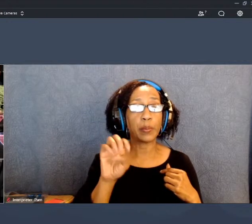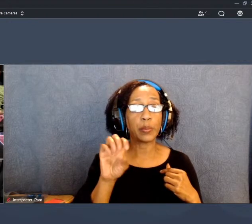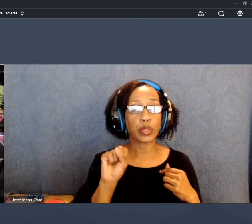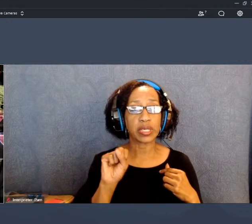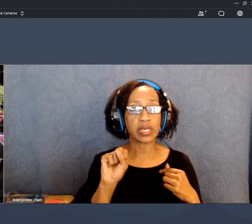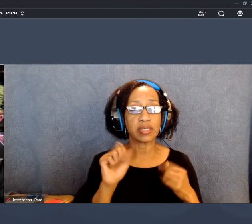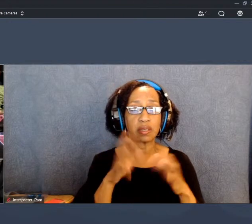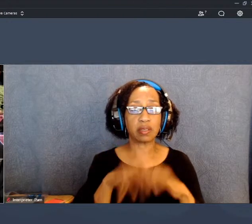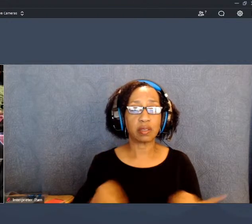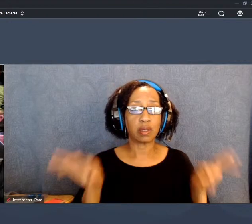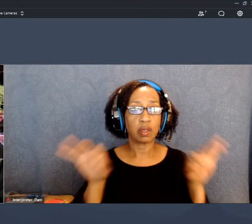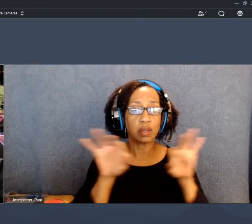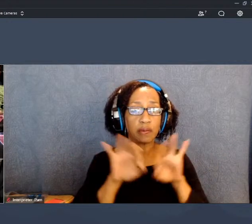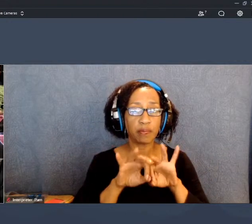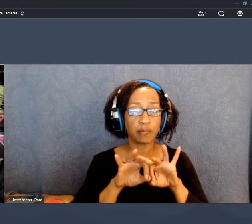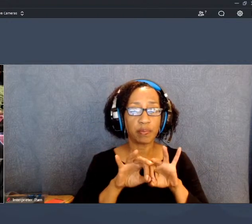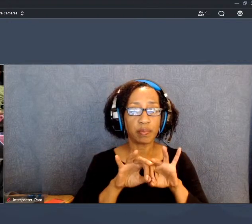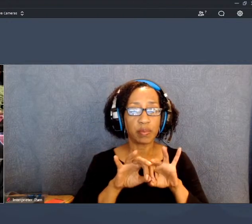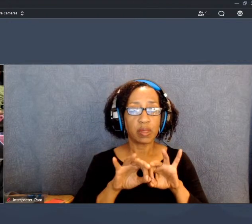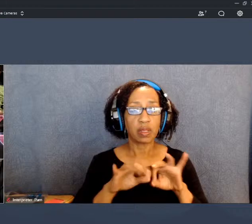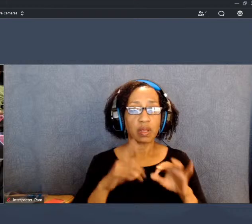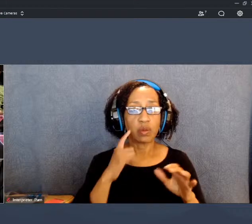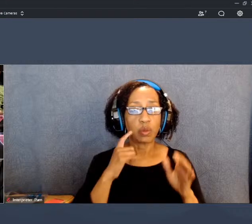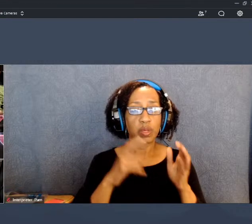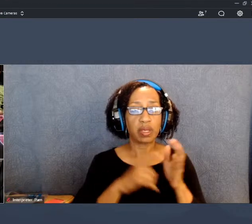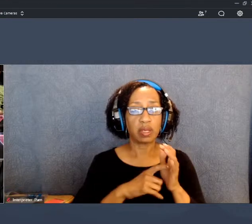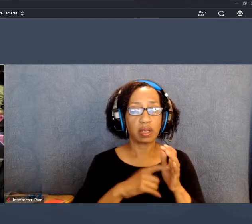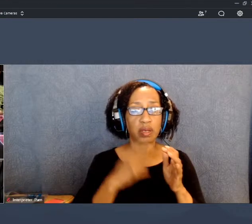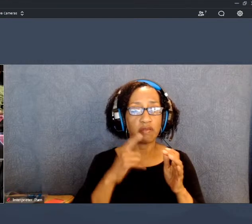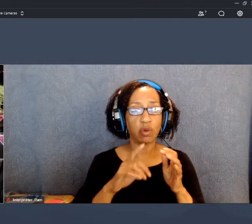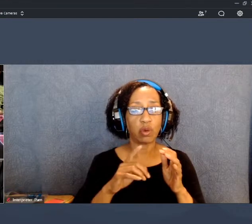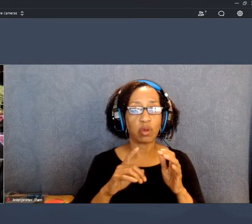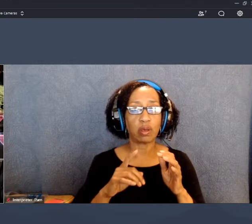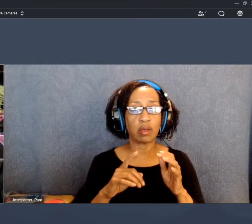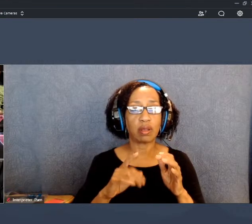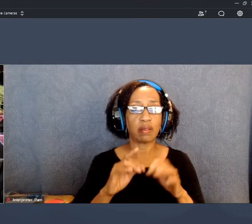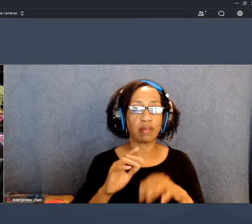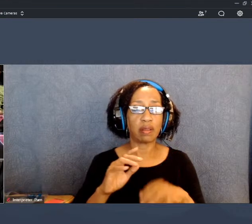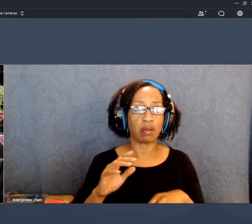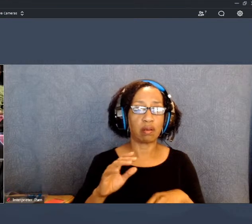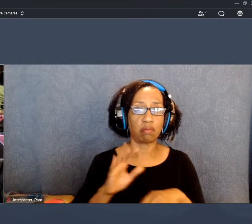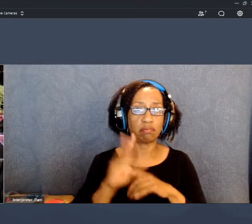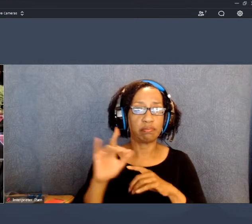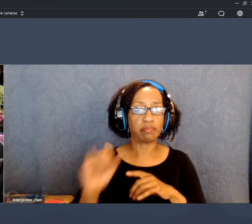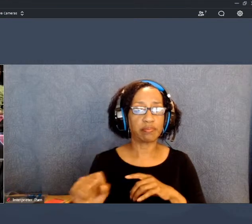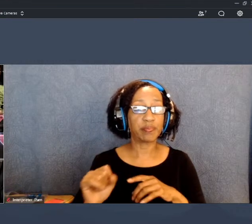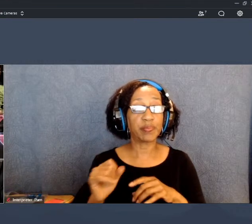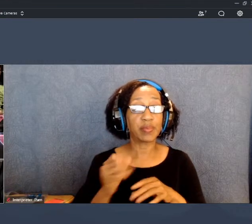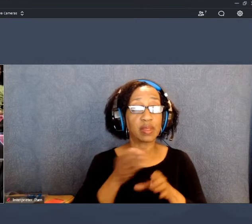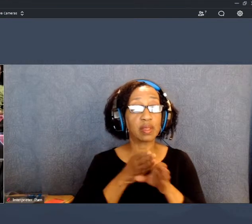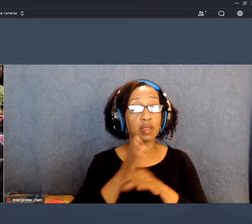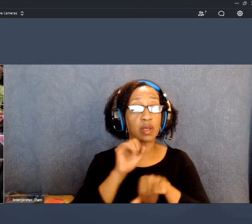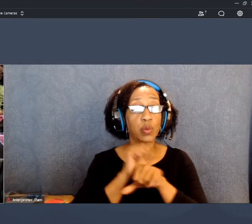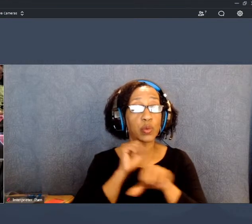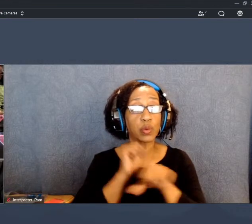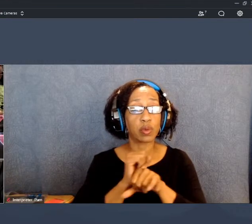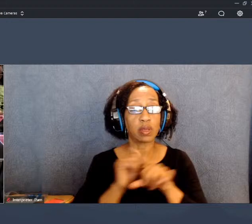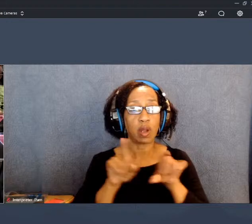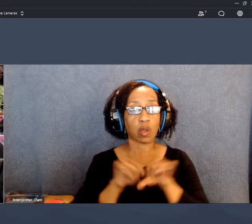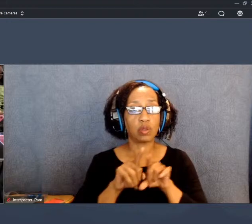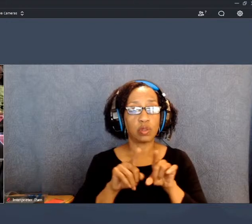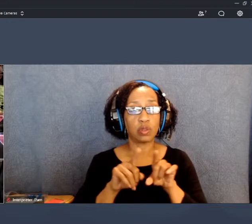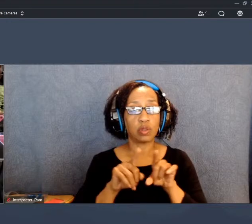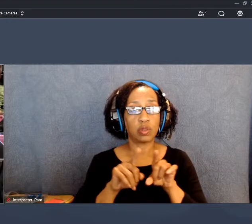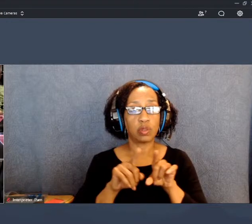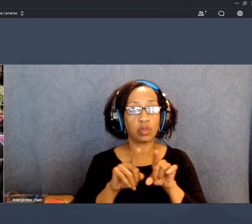worthy of recognition for their storied career and their contributions to Memphis